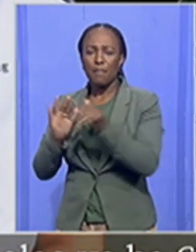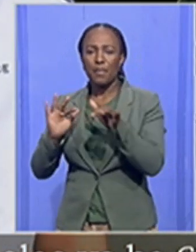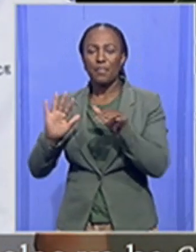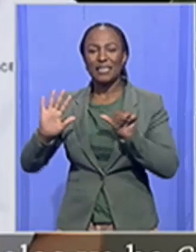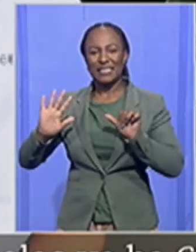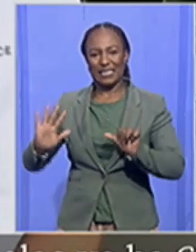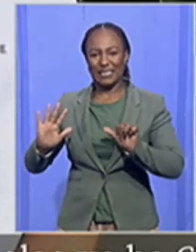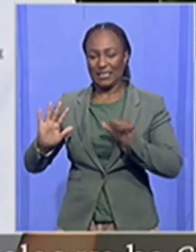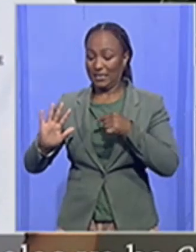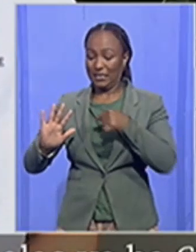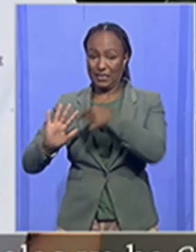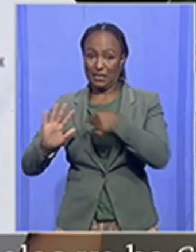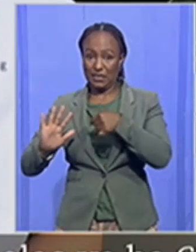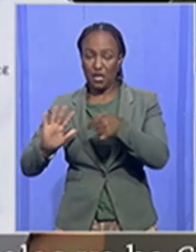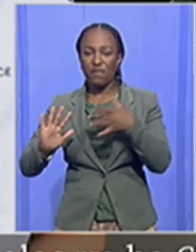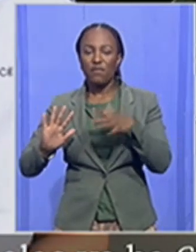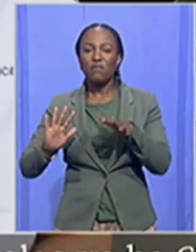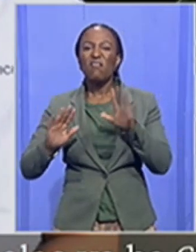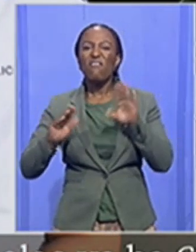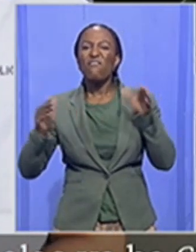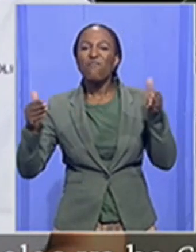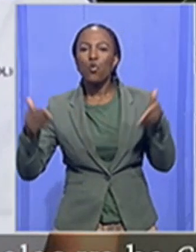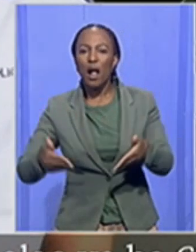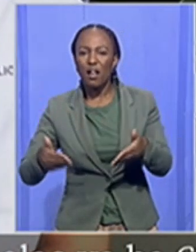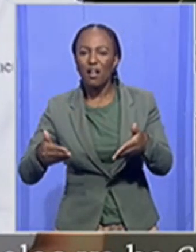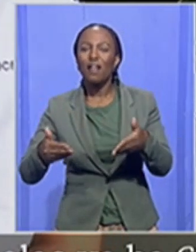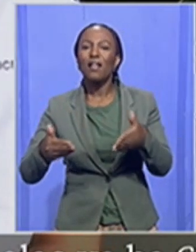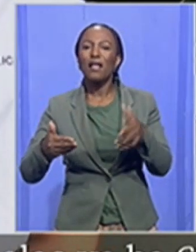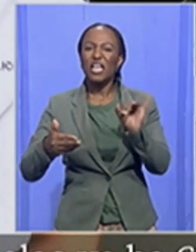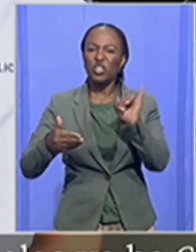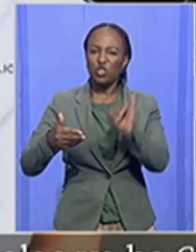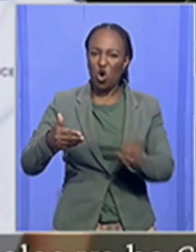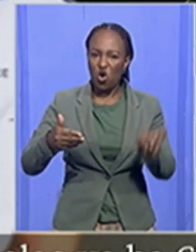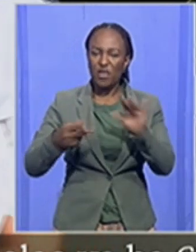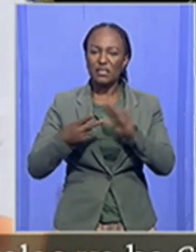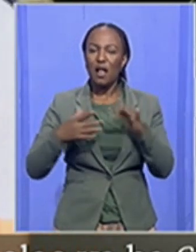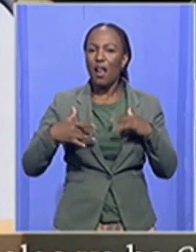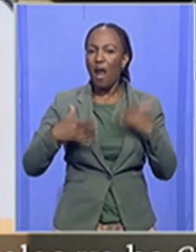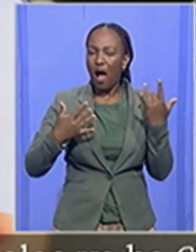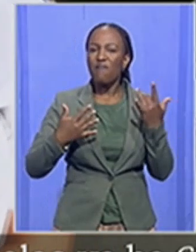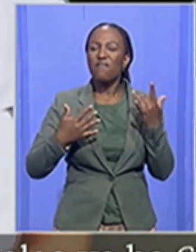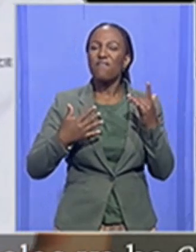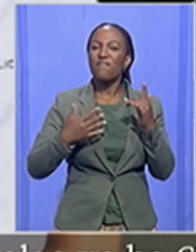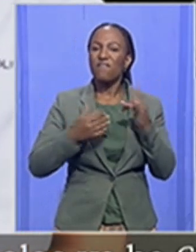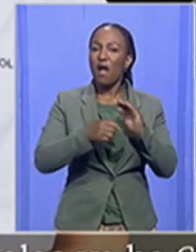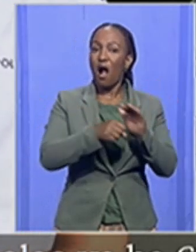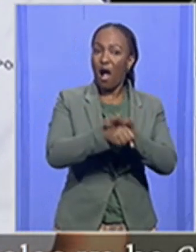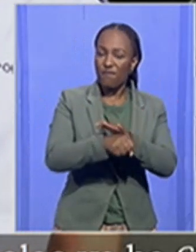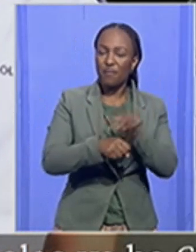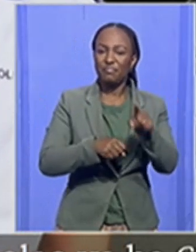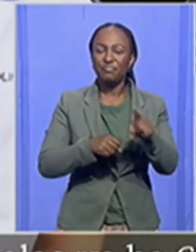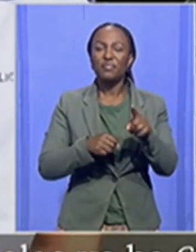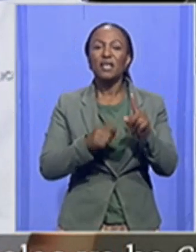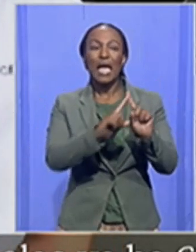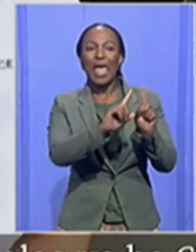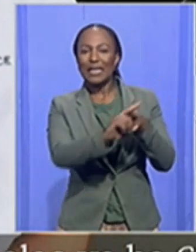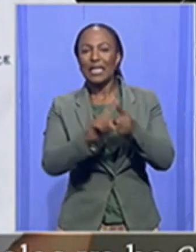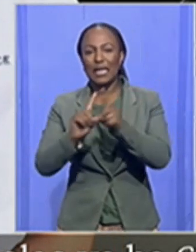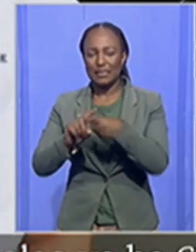out funeral policies, accidental life covers, life policies for these particular 6